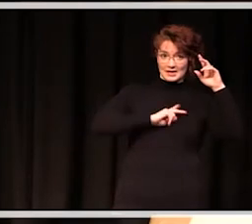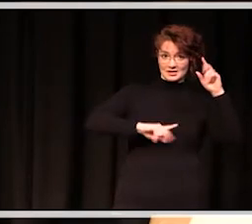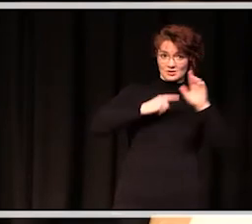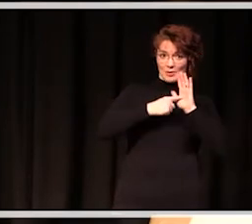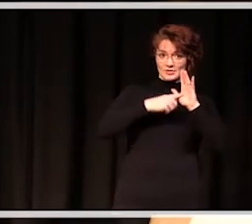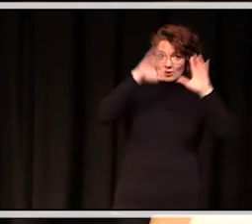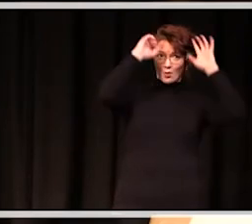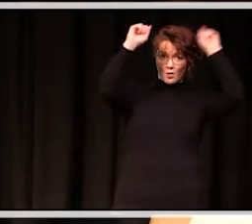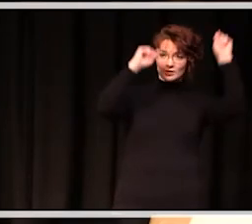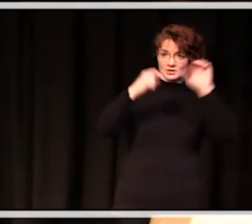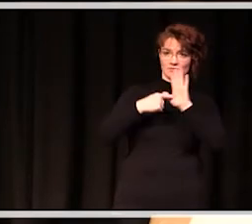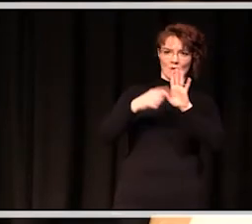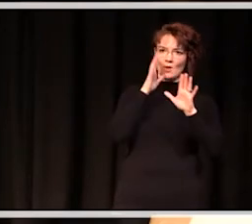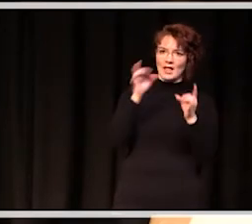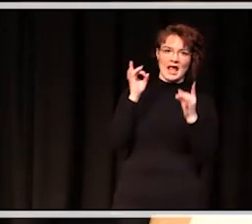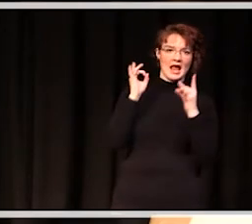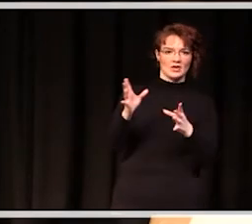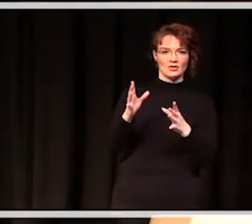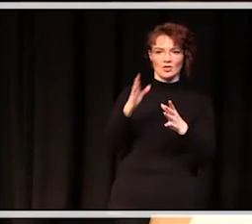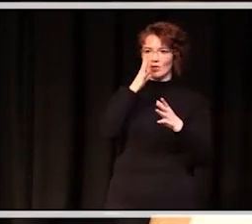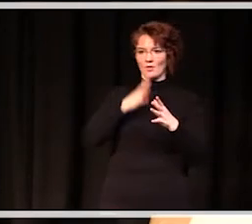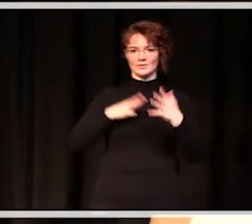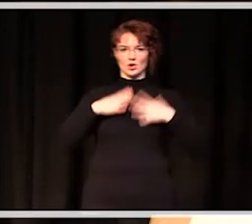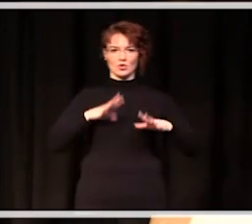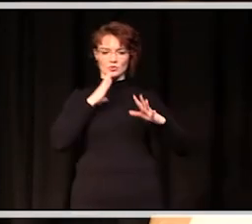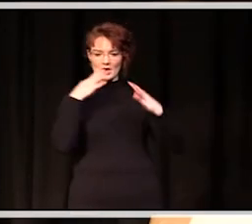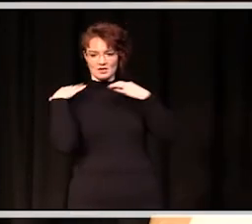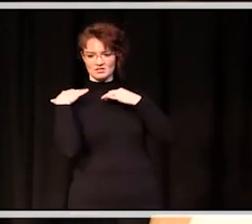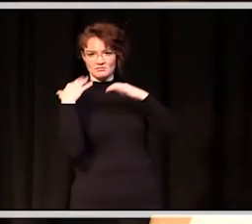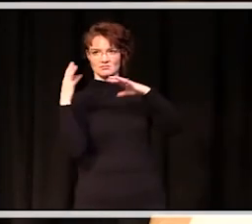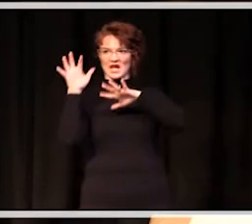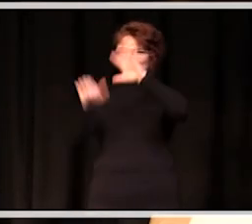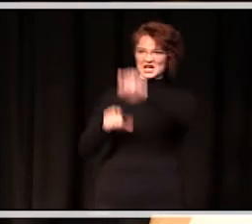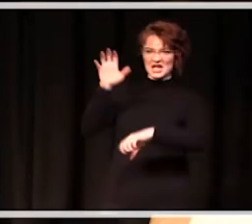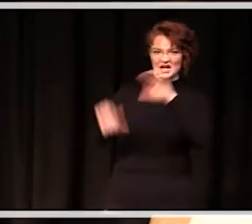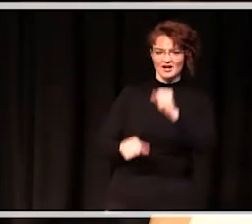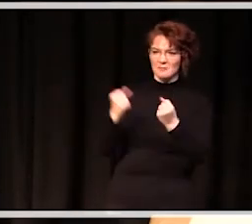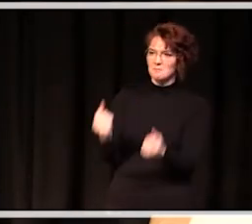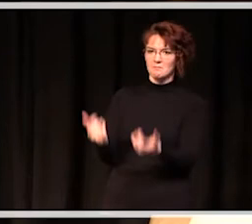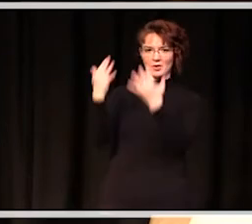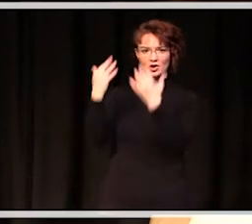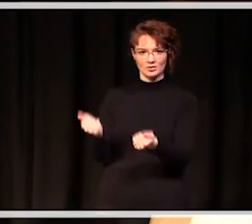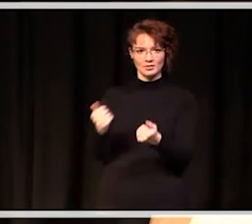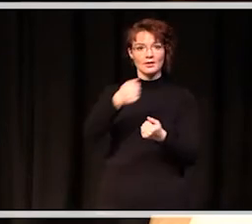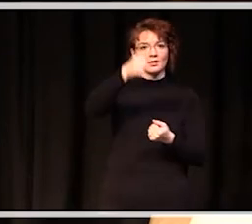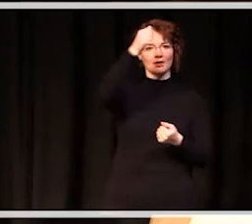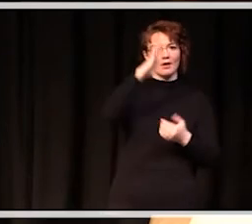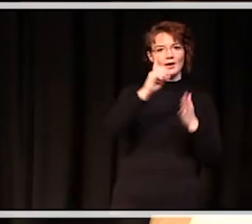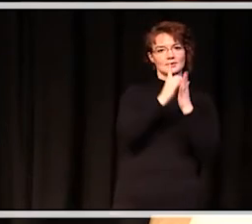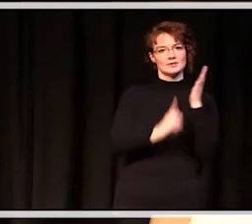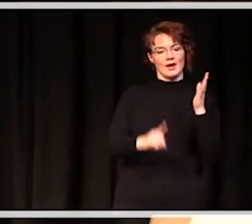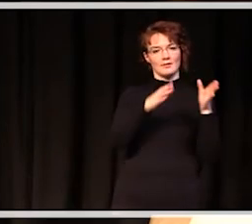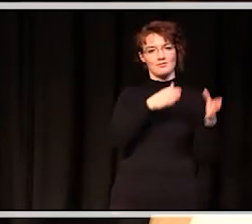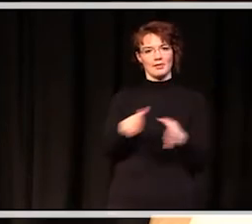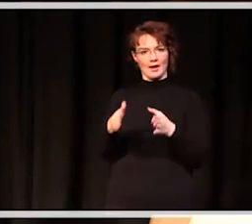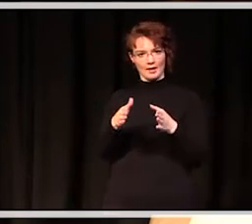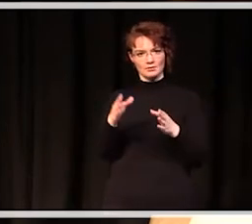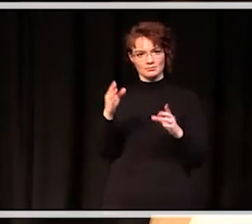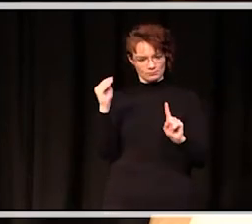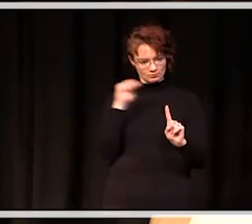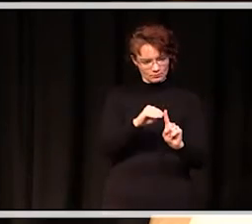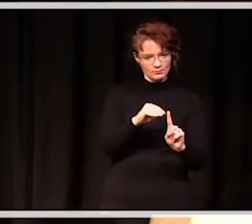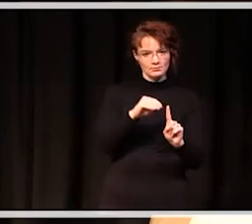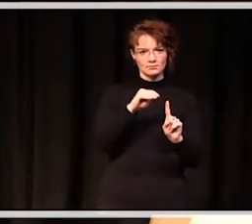eat her flesh, and burn her remains with fire. For God has put a plan into their minds, a plan that will carry out his